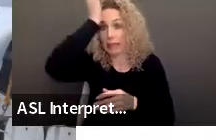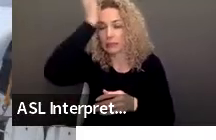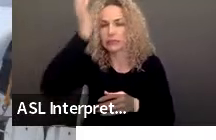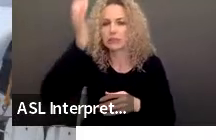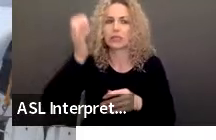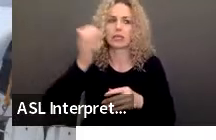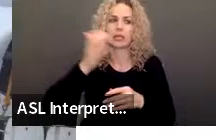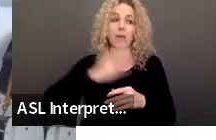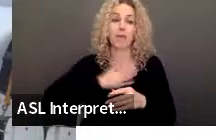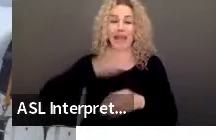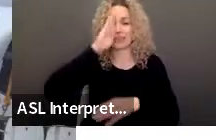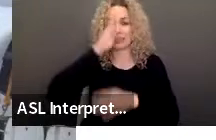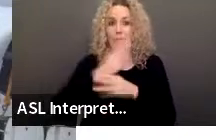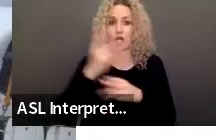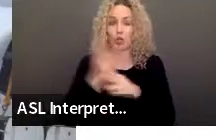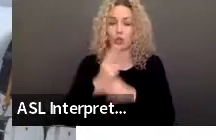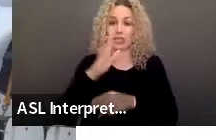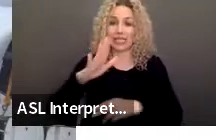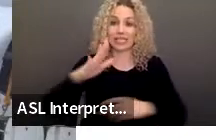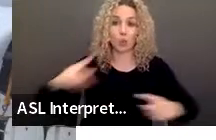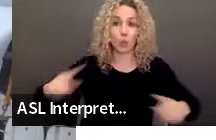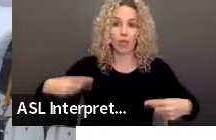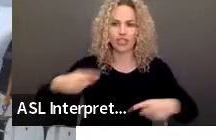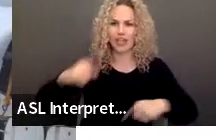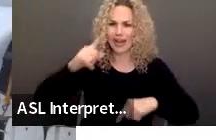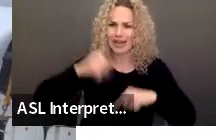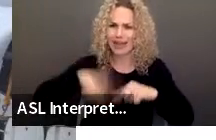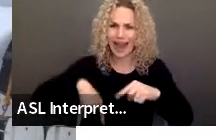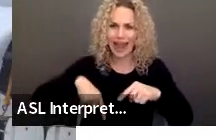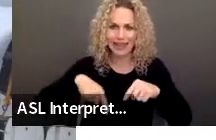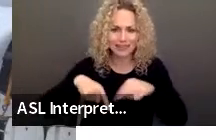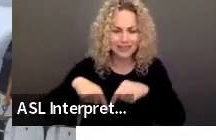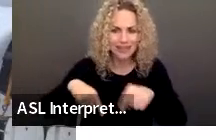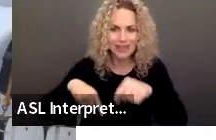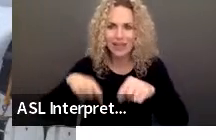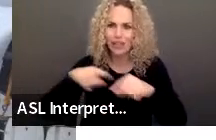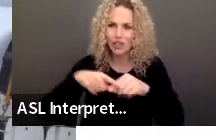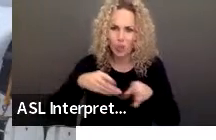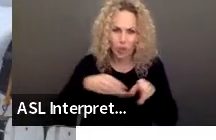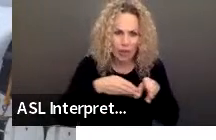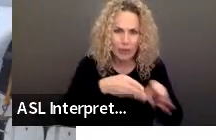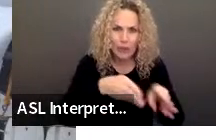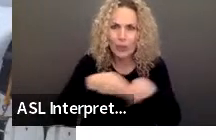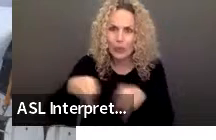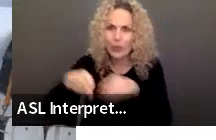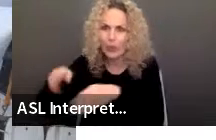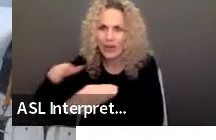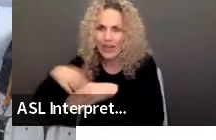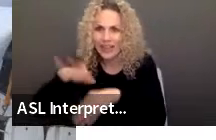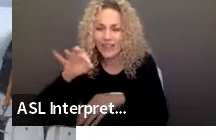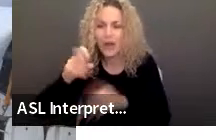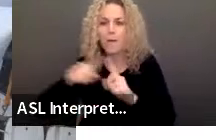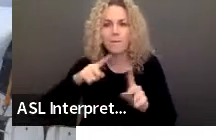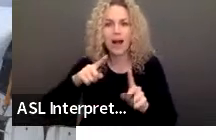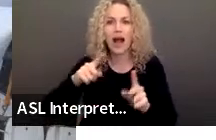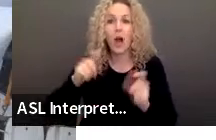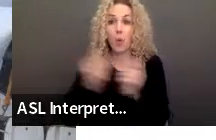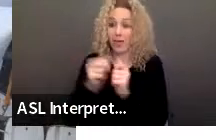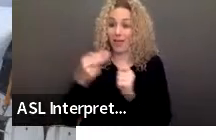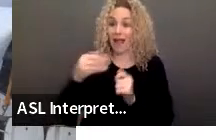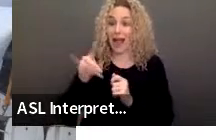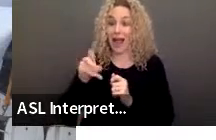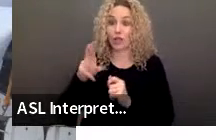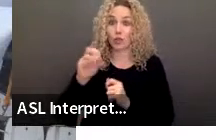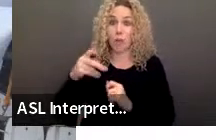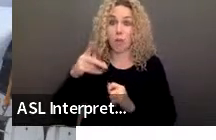my son using his chair would not be able to get into the lettuce field and do, but we're actually harvesting it. And with hydroponic